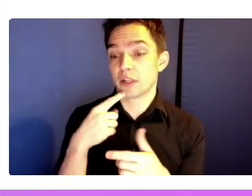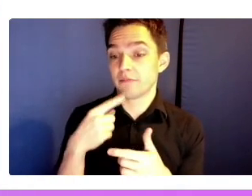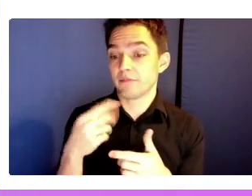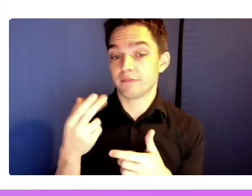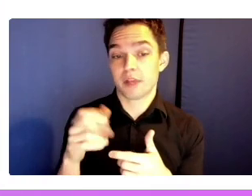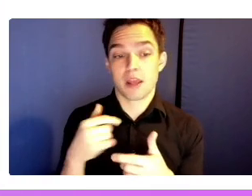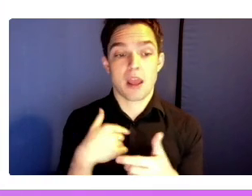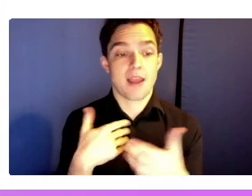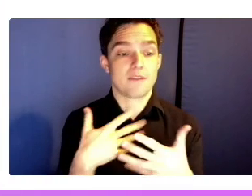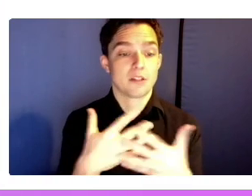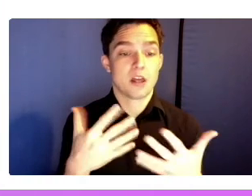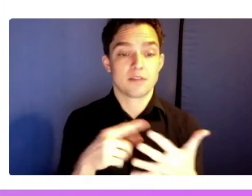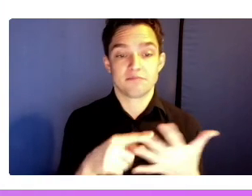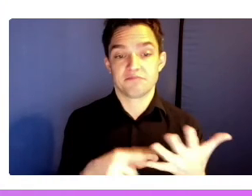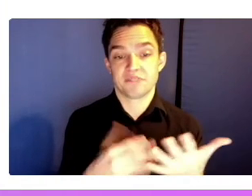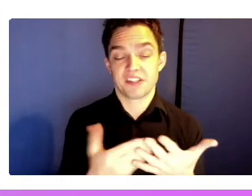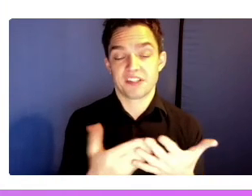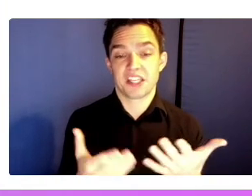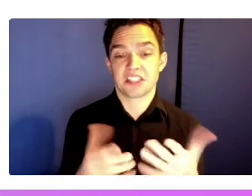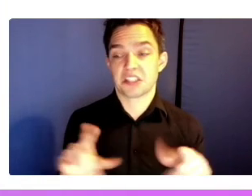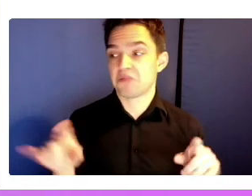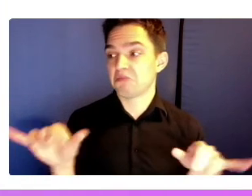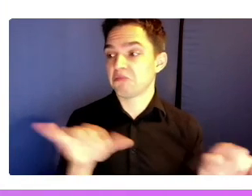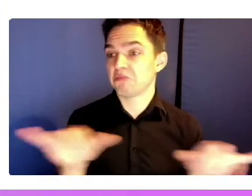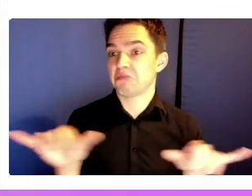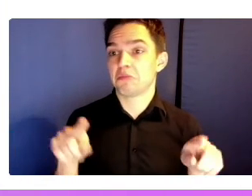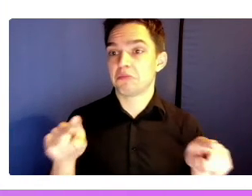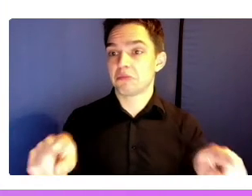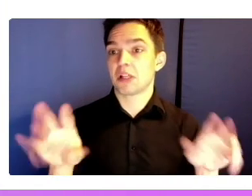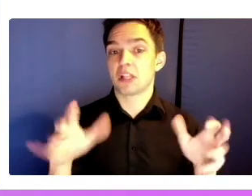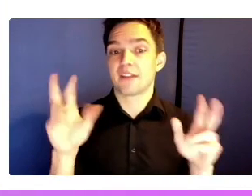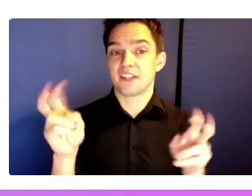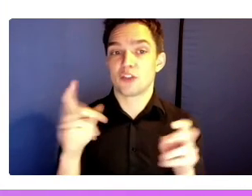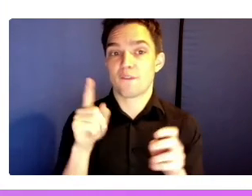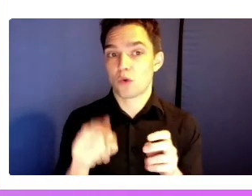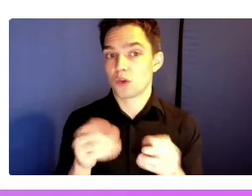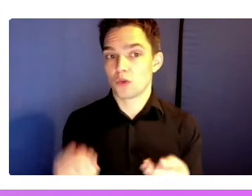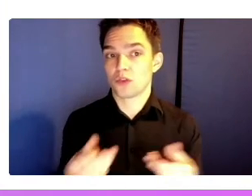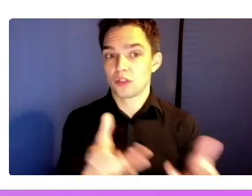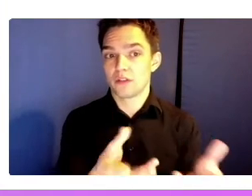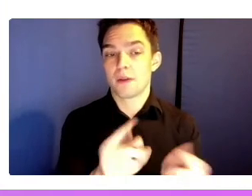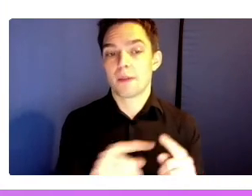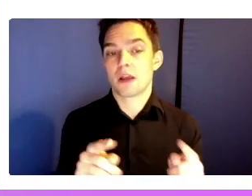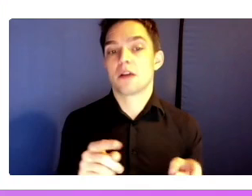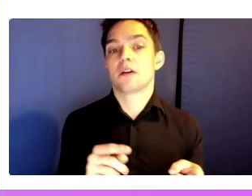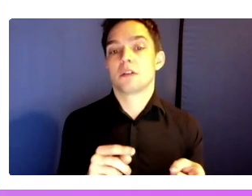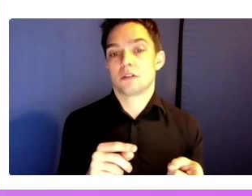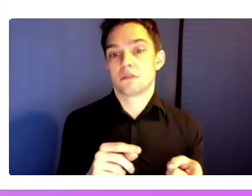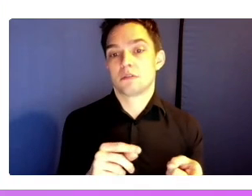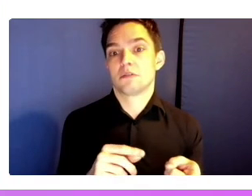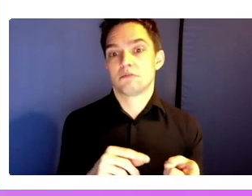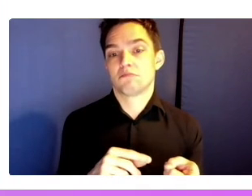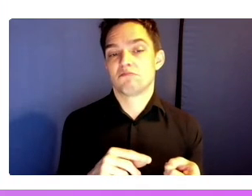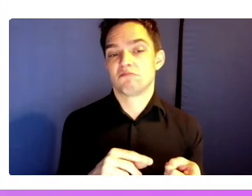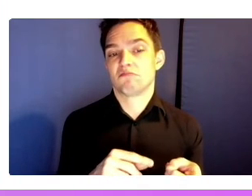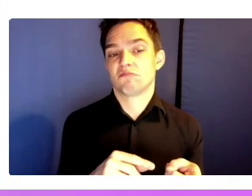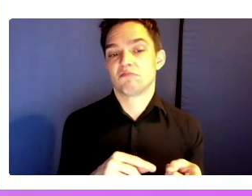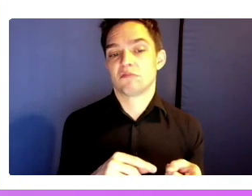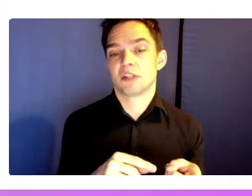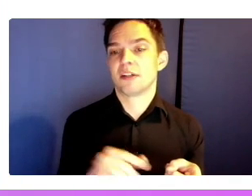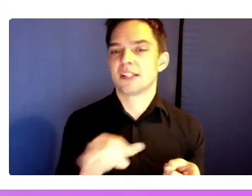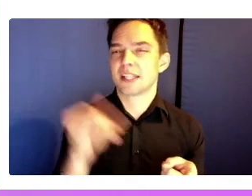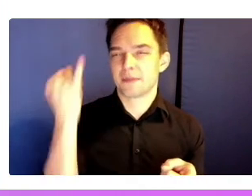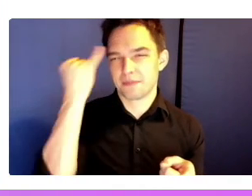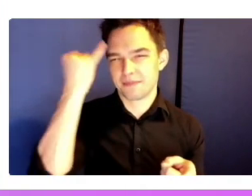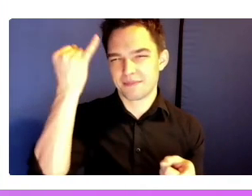have a lot of these things. I have a lot of issues for you, but here's what you can understand, sort of like the wise old